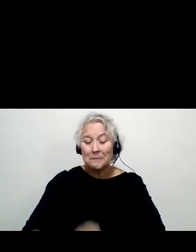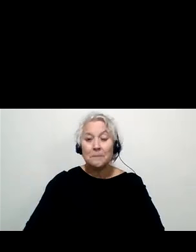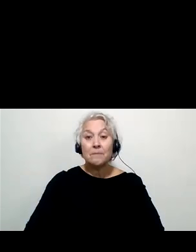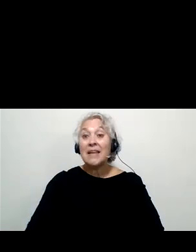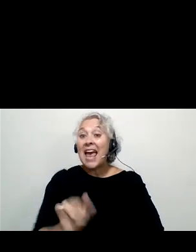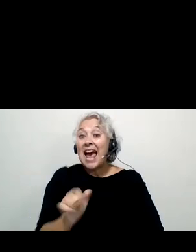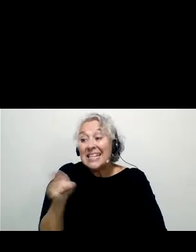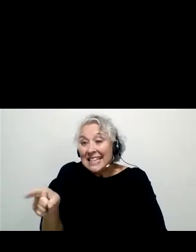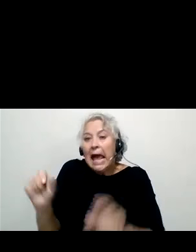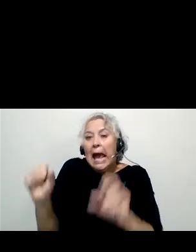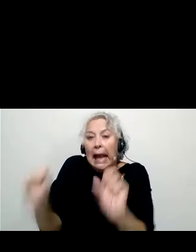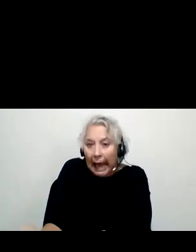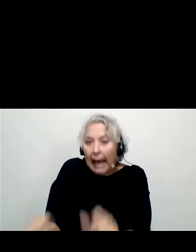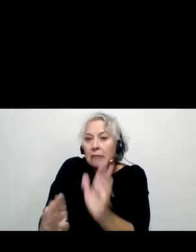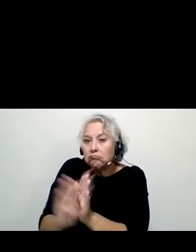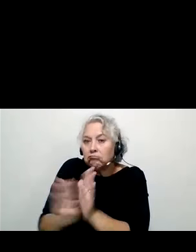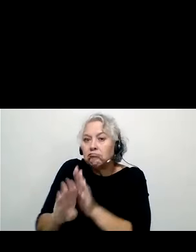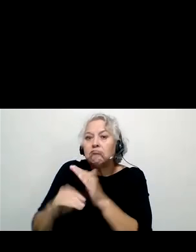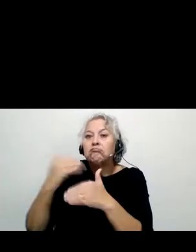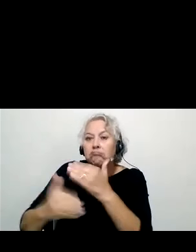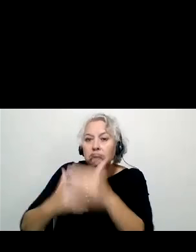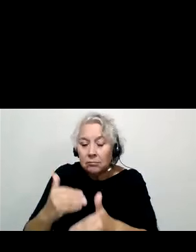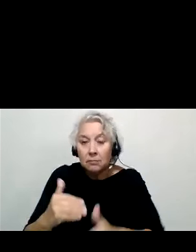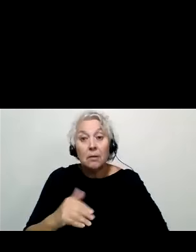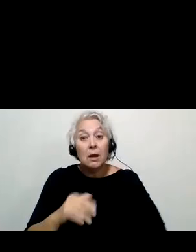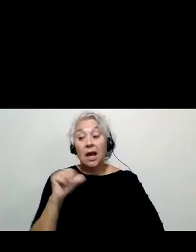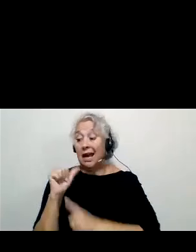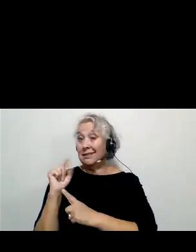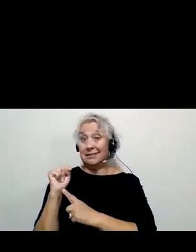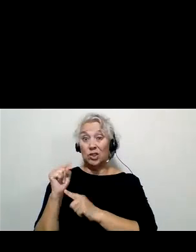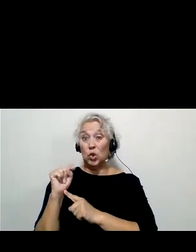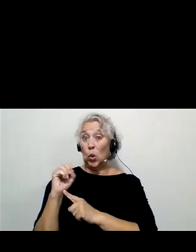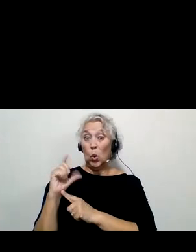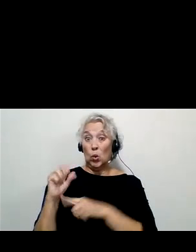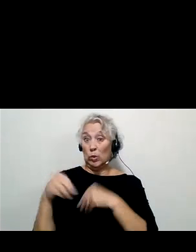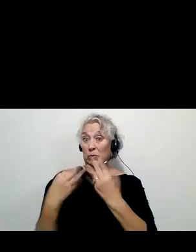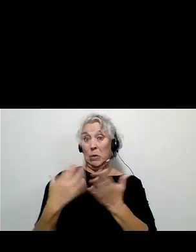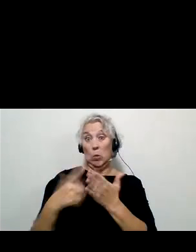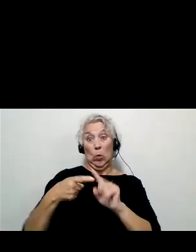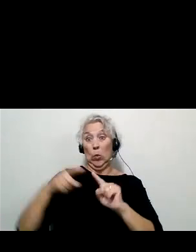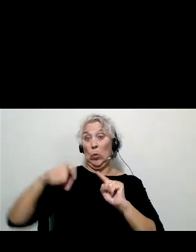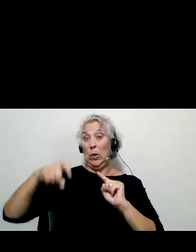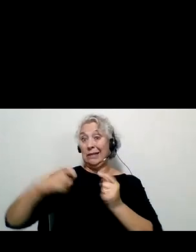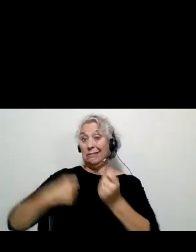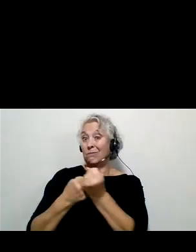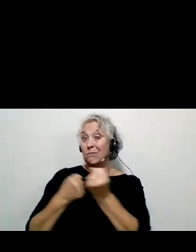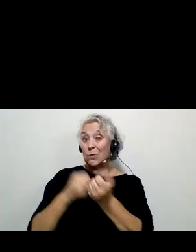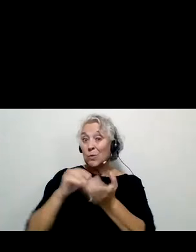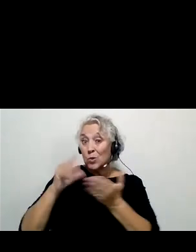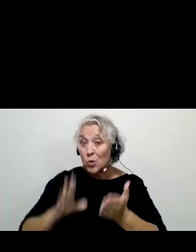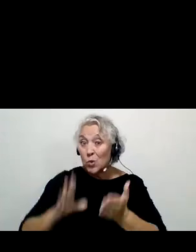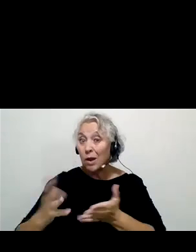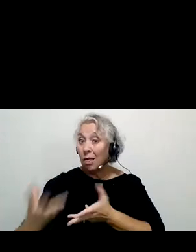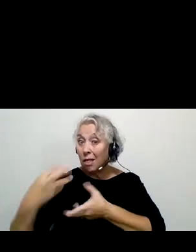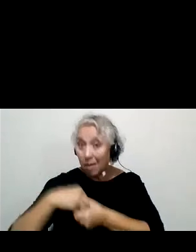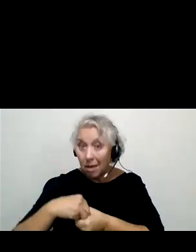their capacity develops. Certainly, assistive technology tools are provided as needed to support the students'